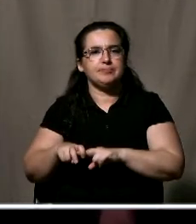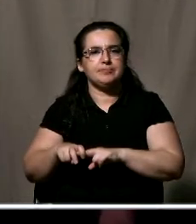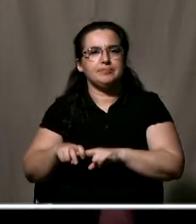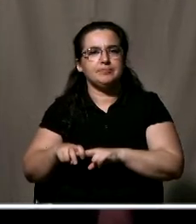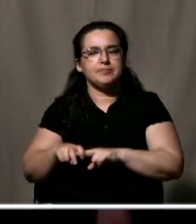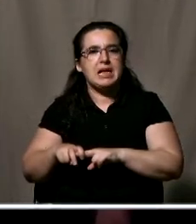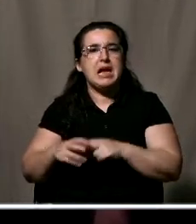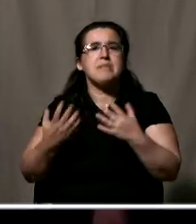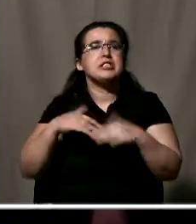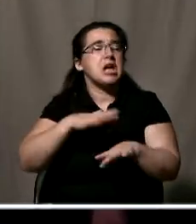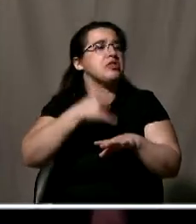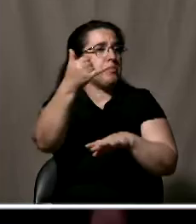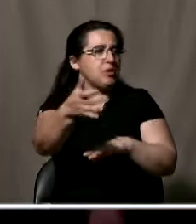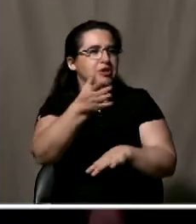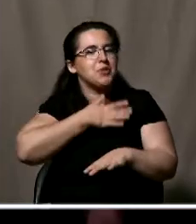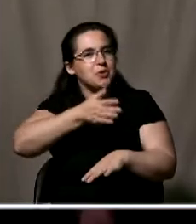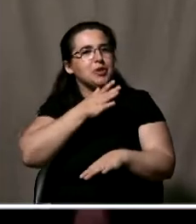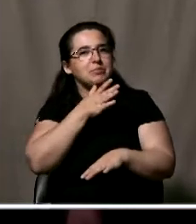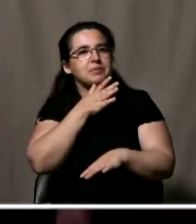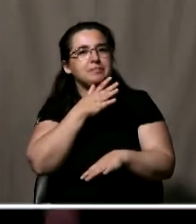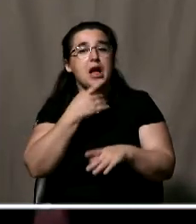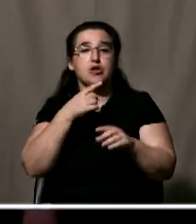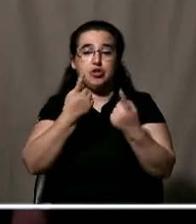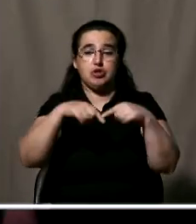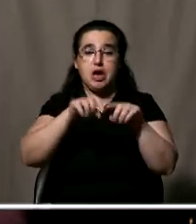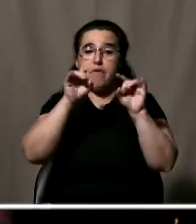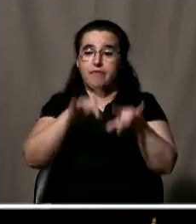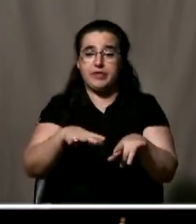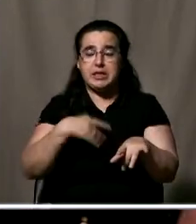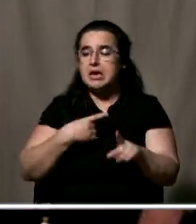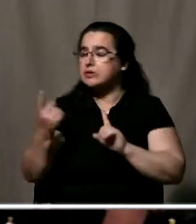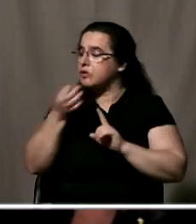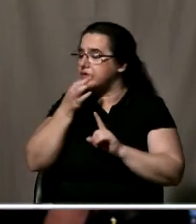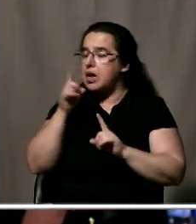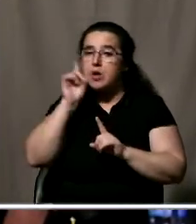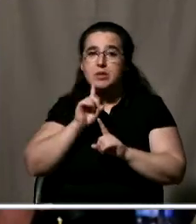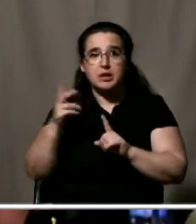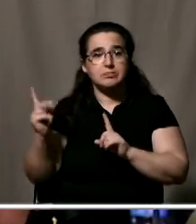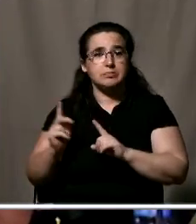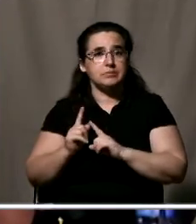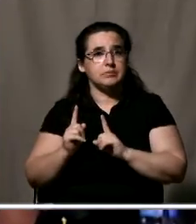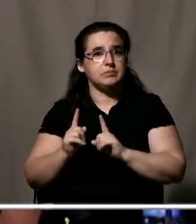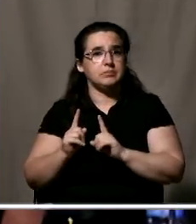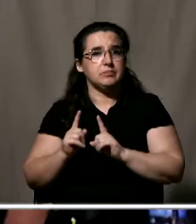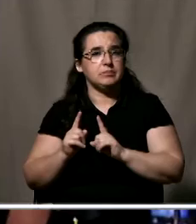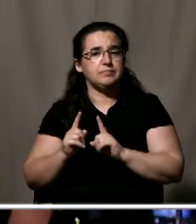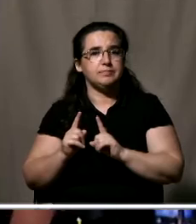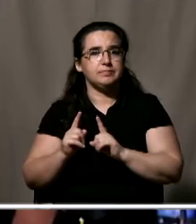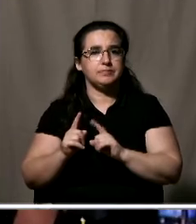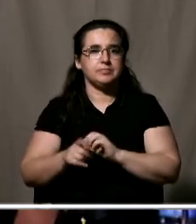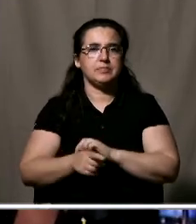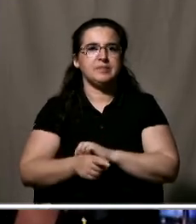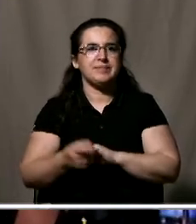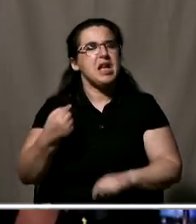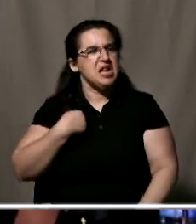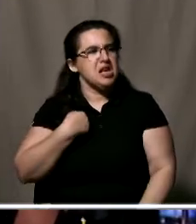to the girl, e mais tarde ele disse-me, ele contou-me que no fim da reunião ele virou-se para a mulher que ele, com quem ele estava. I want to go up and talk to that man for a minute.